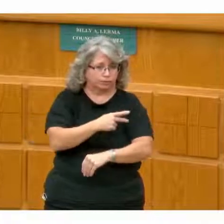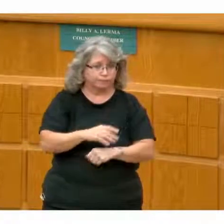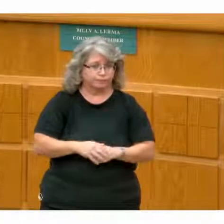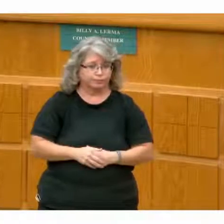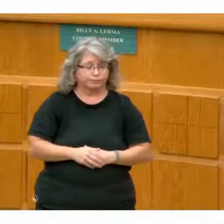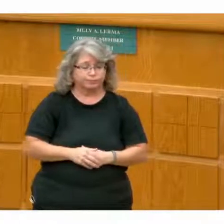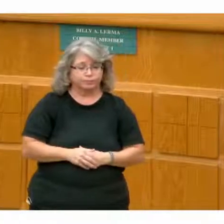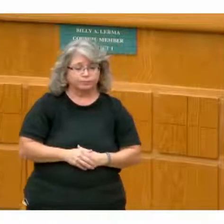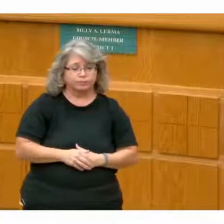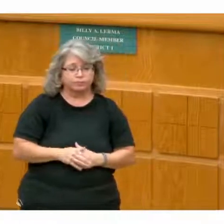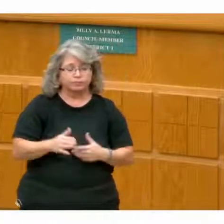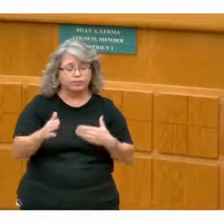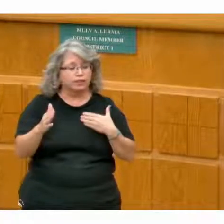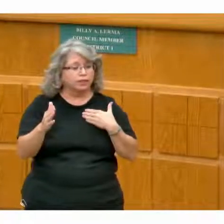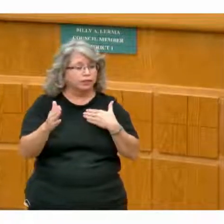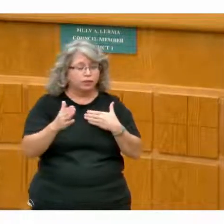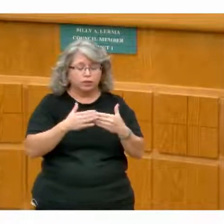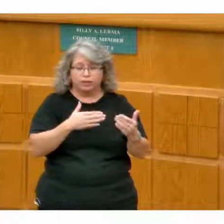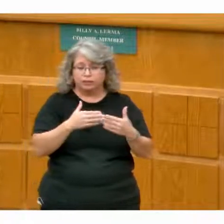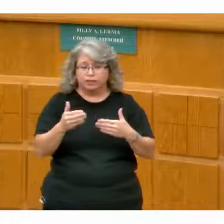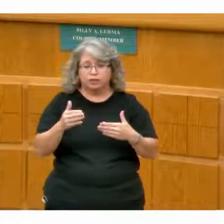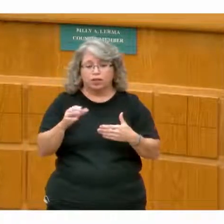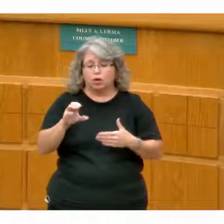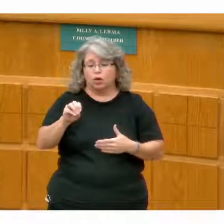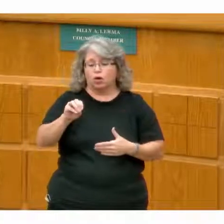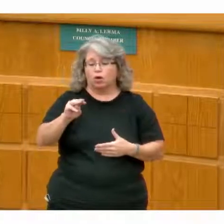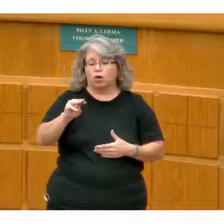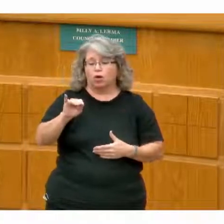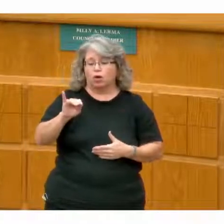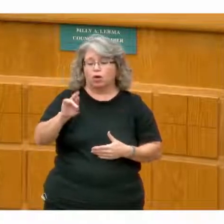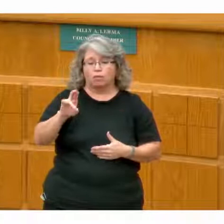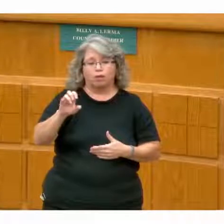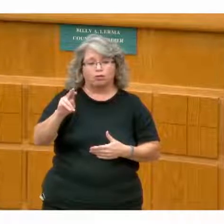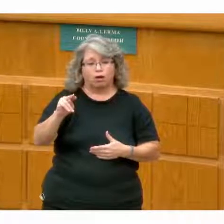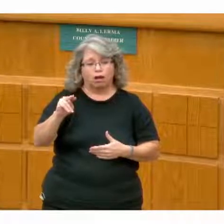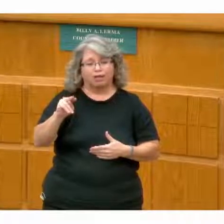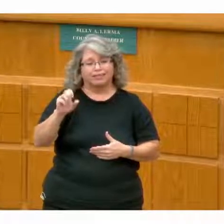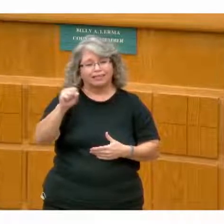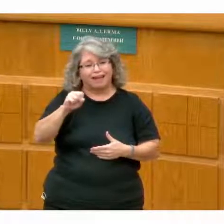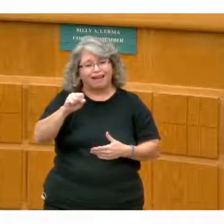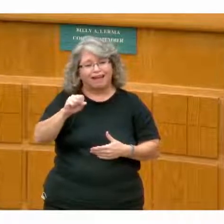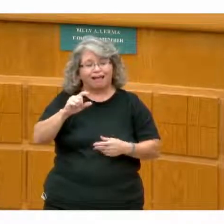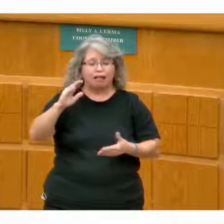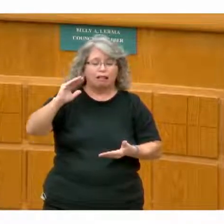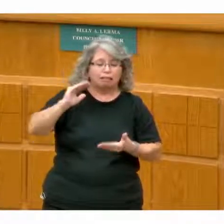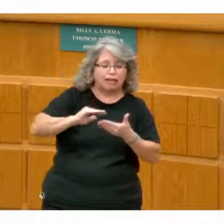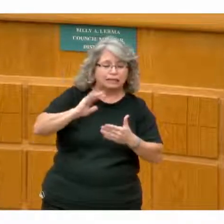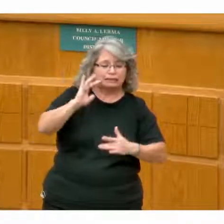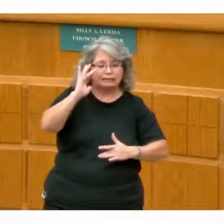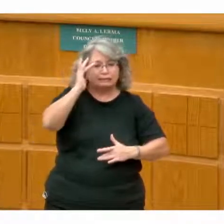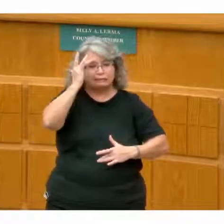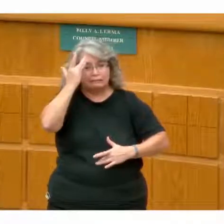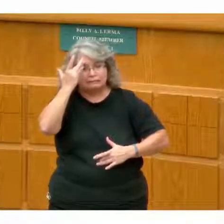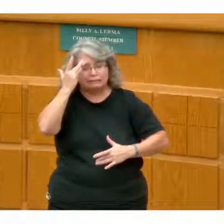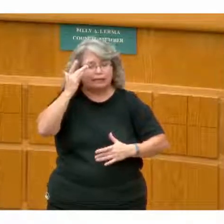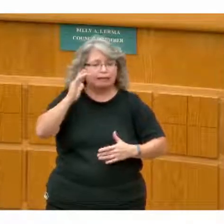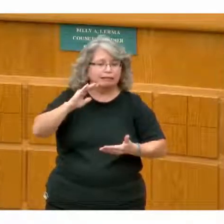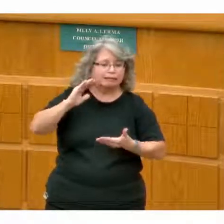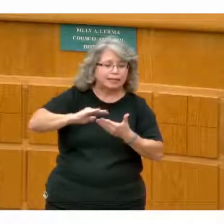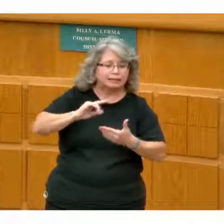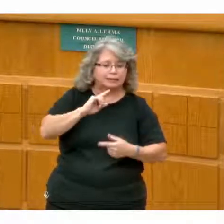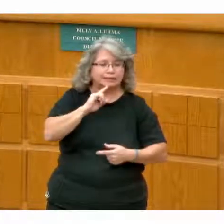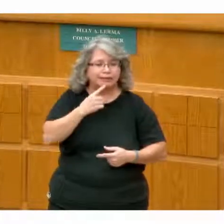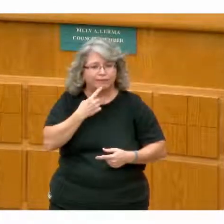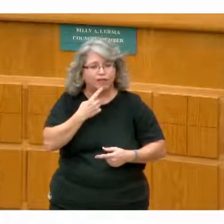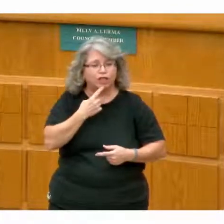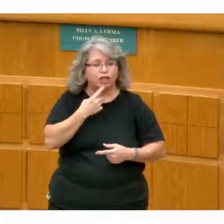So even though Omicron is less virulent and less people are going to the hospital, there's less beds for